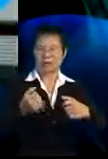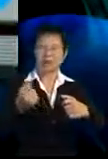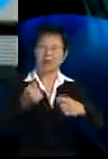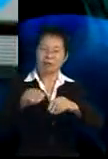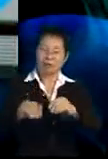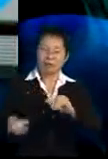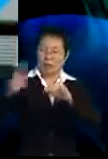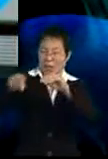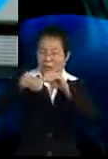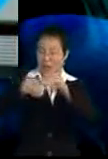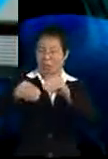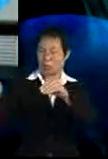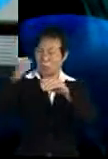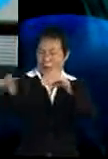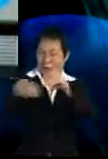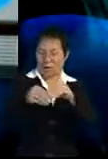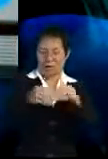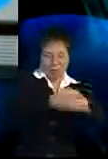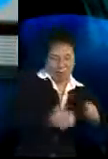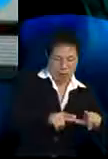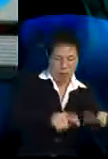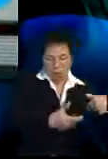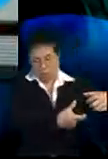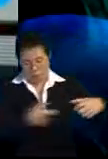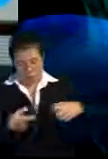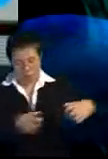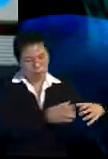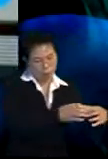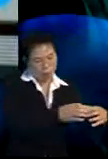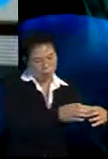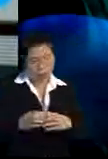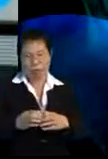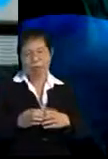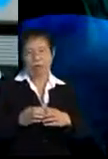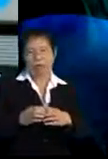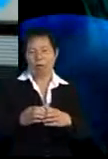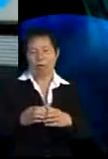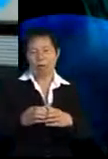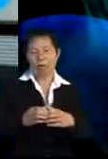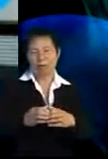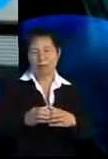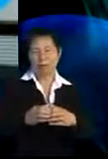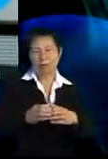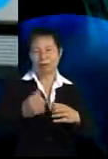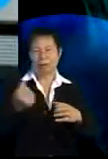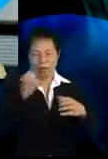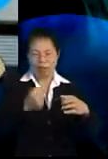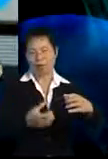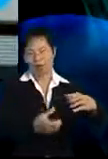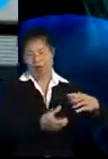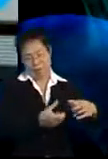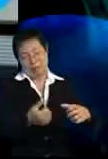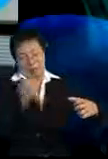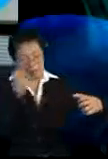and the wooden block moves. The wooden block finally moves when the magnitude of pull is